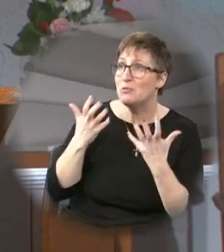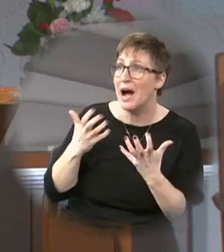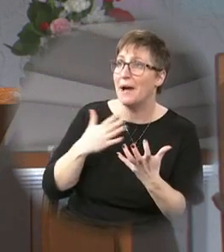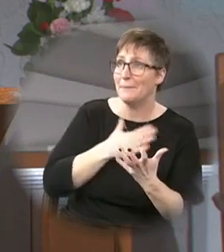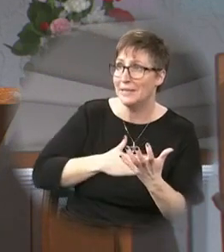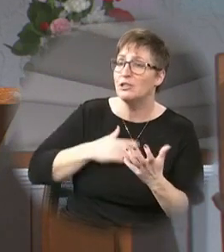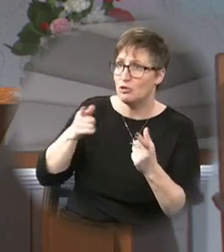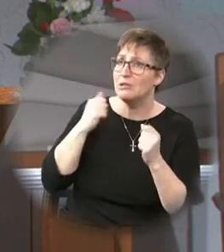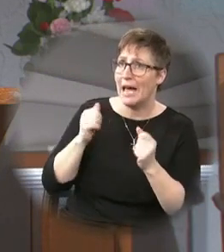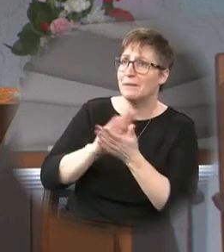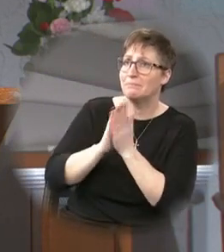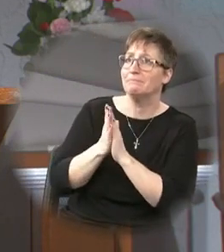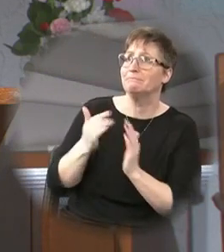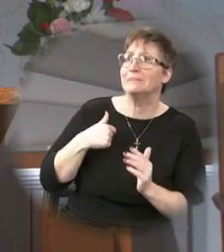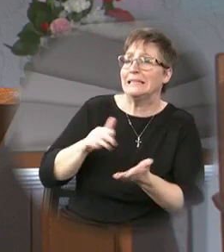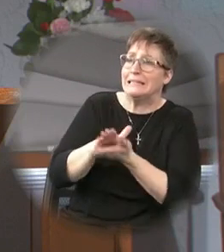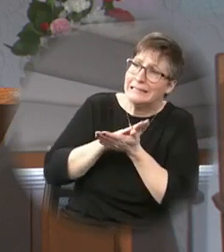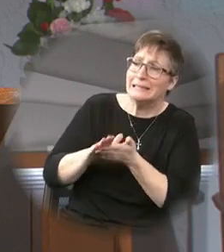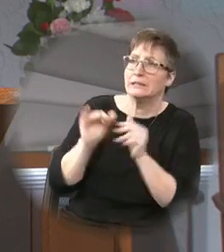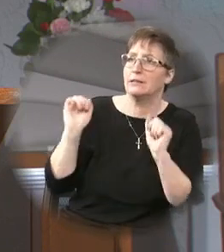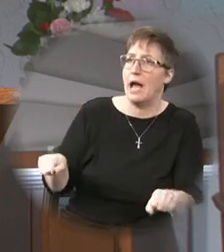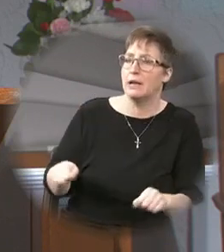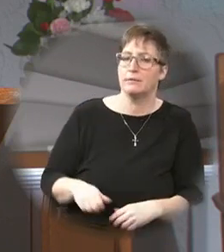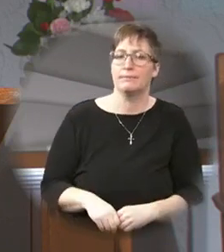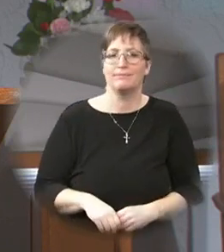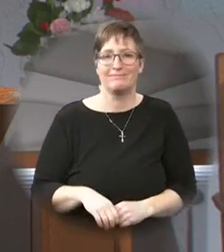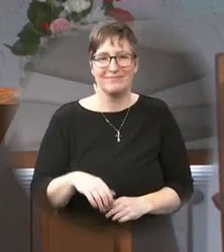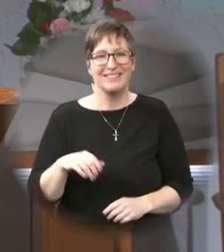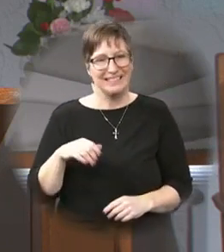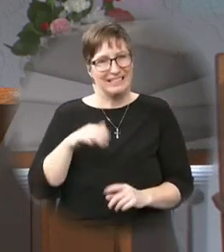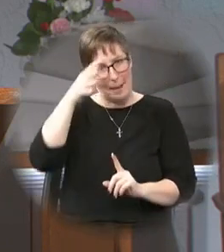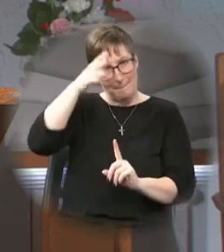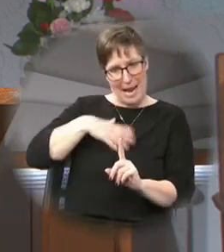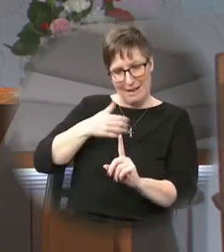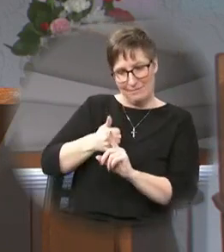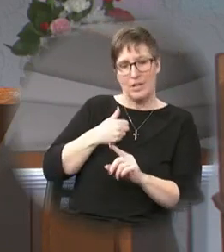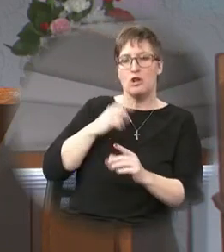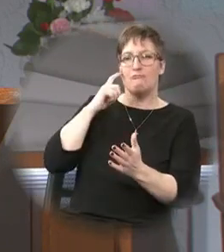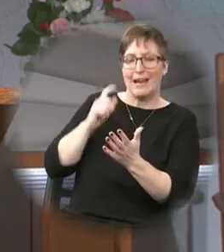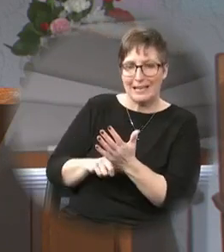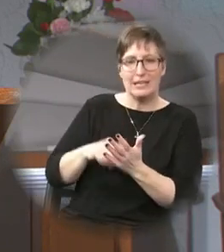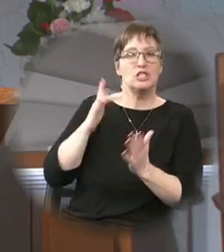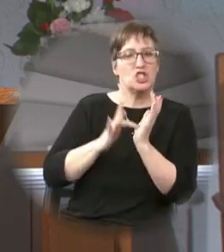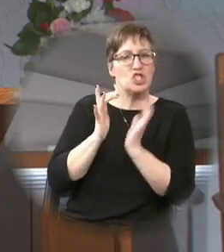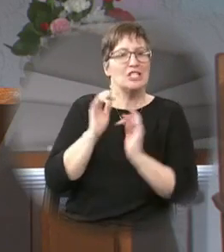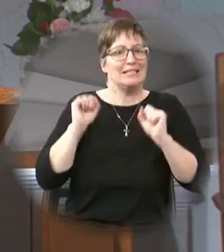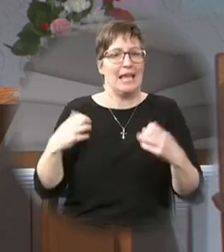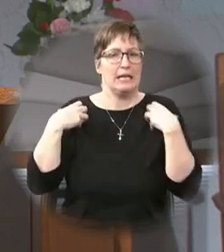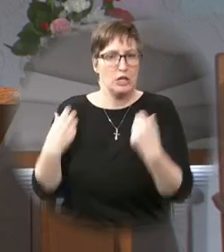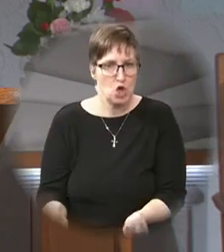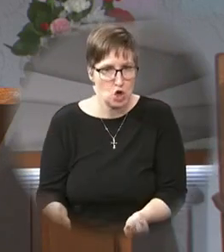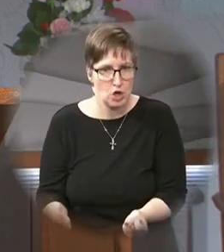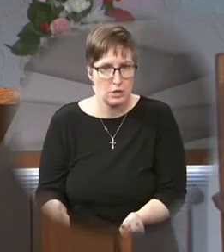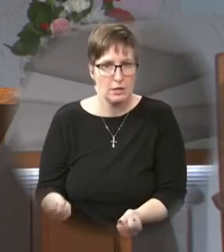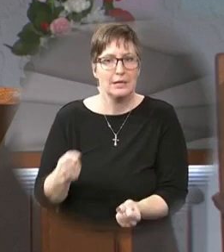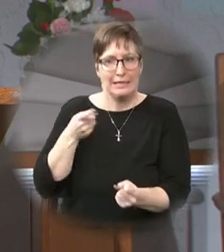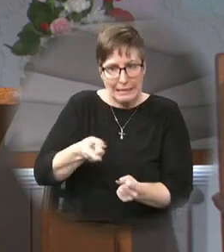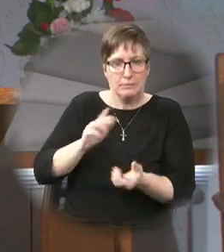you can make me clean." He recognized that Jesus had the power to cure him, to make him